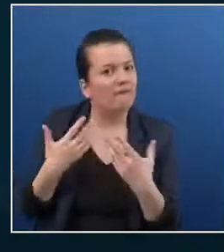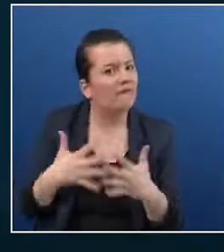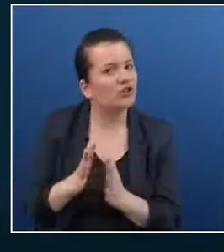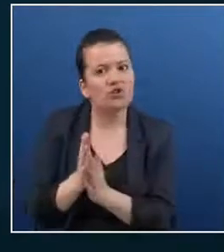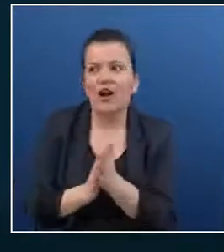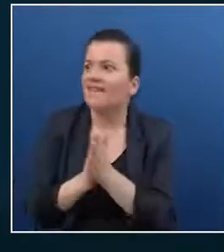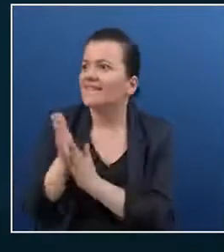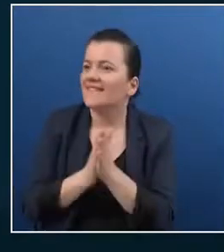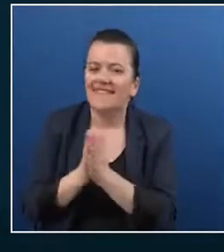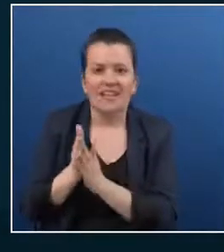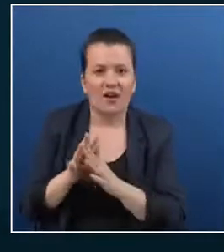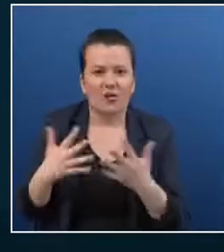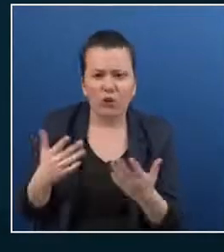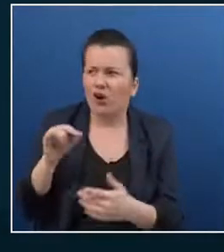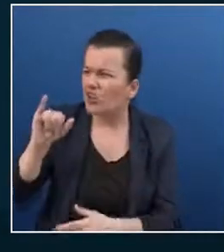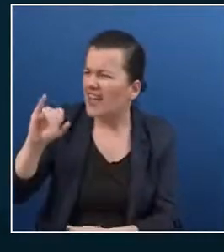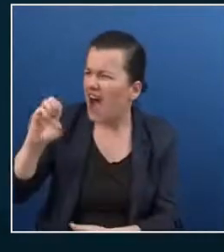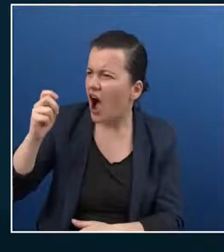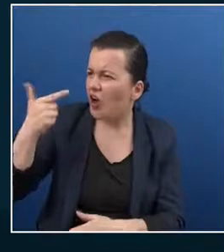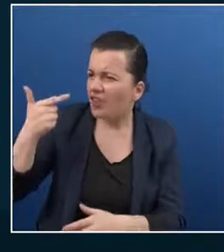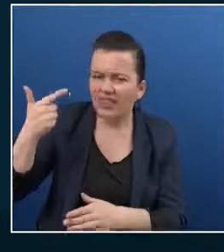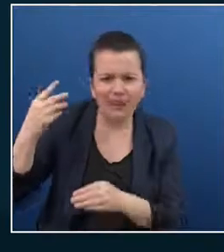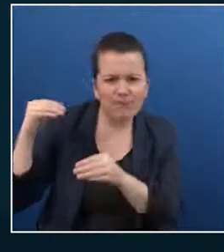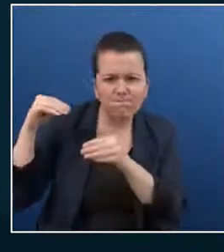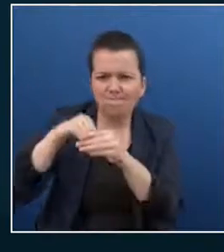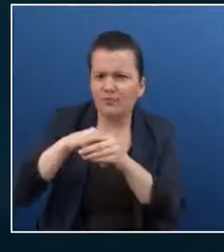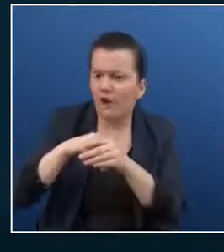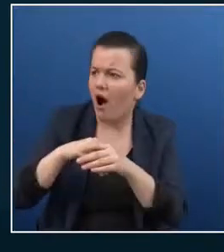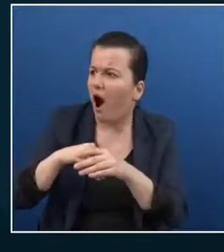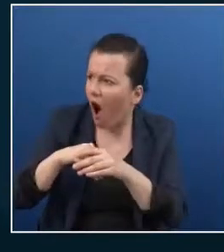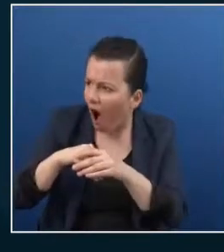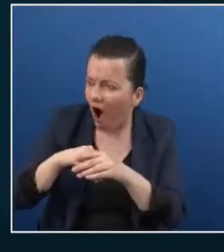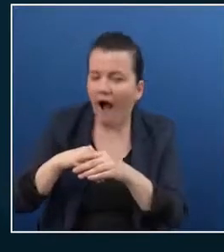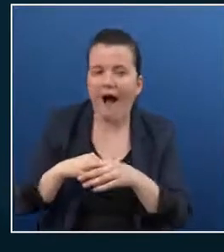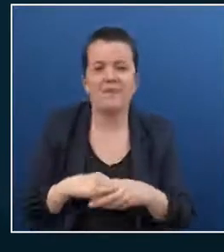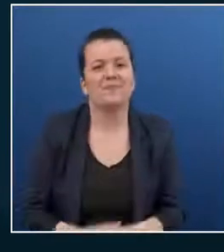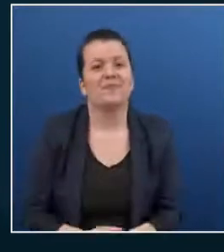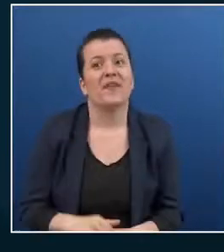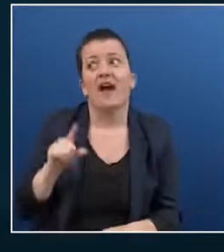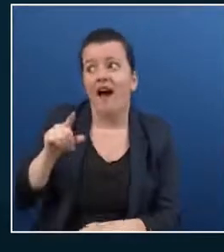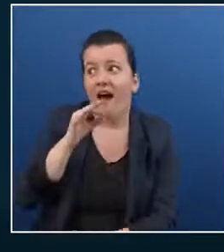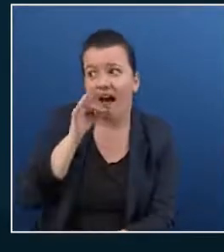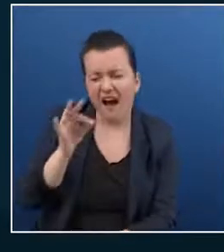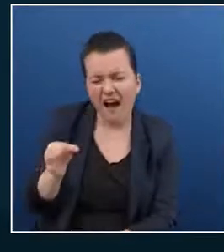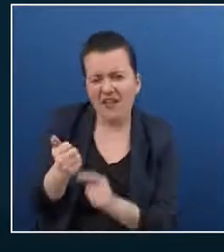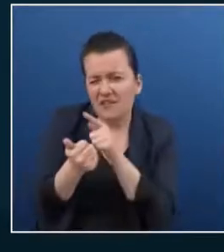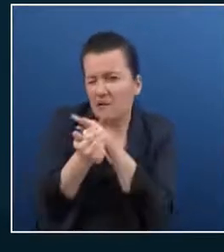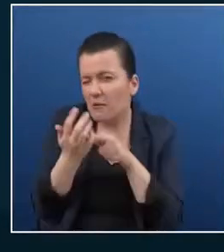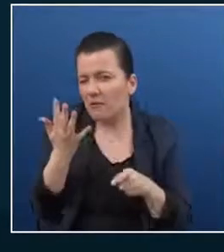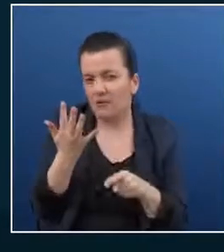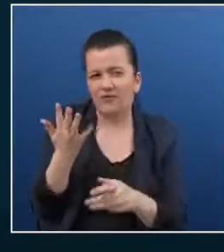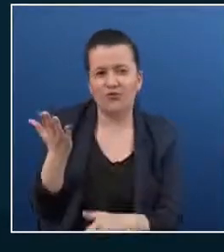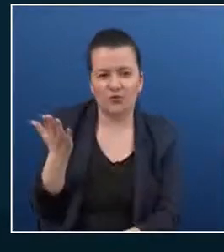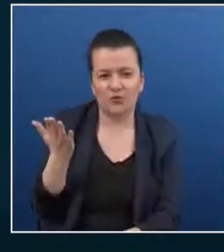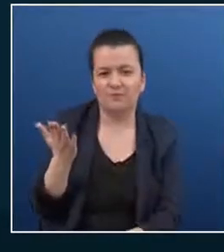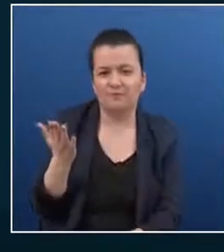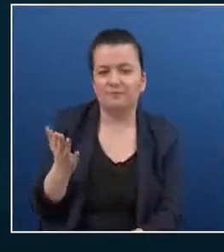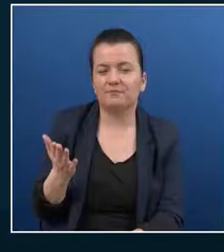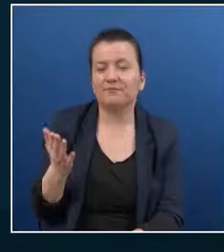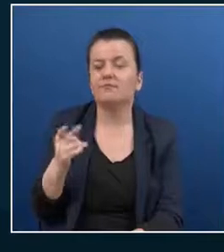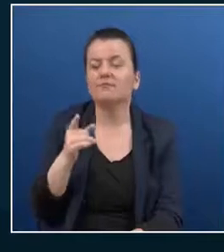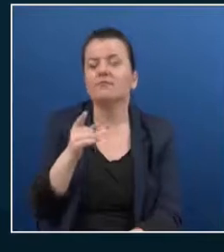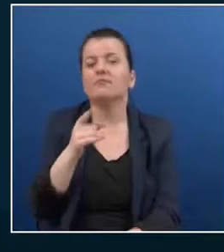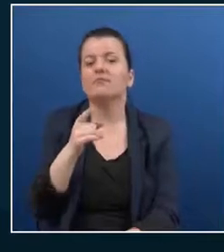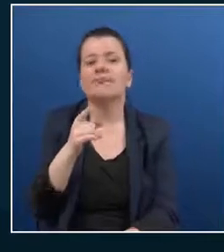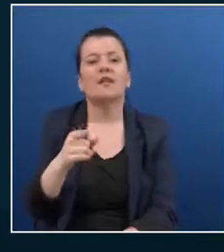you're using IoT. I do have a couple of questions though, because even though I'm